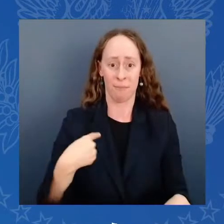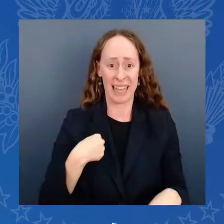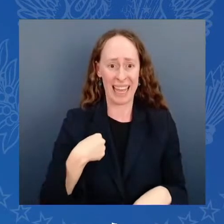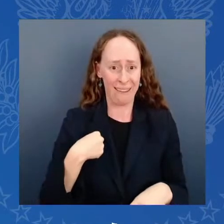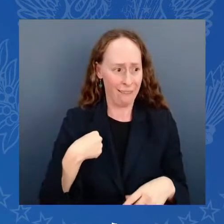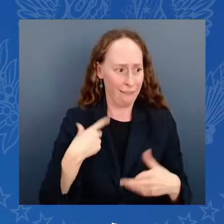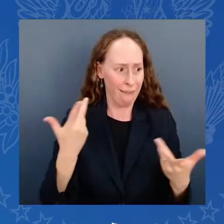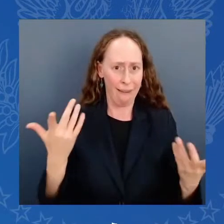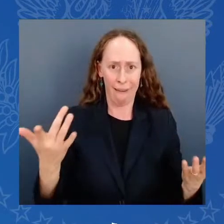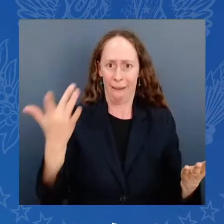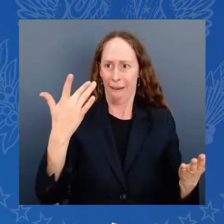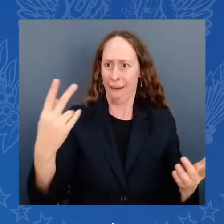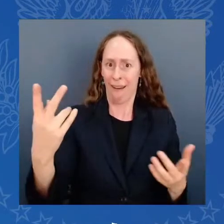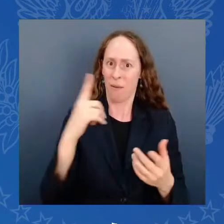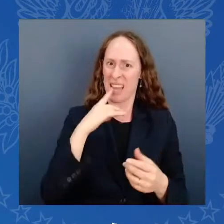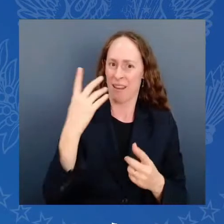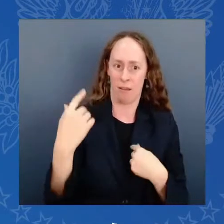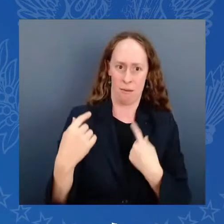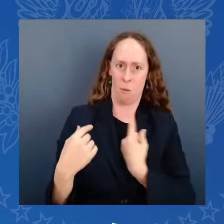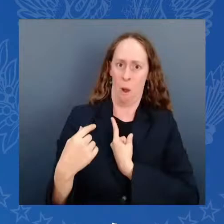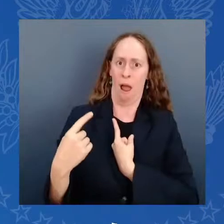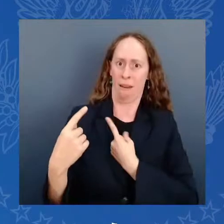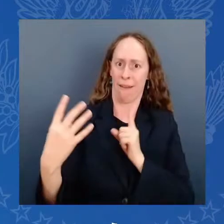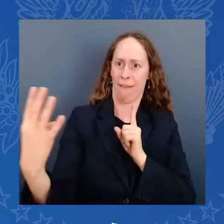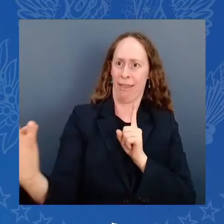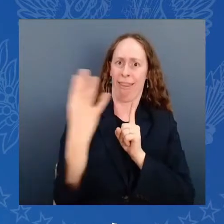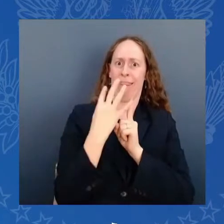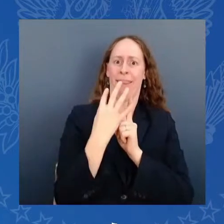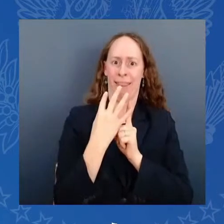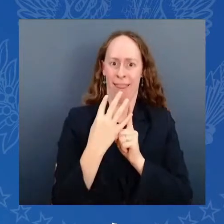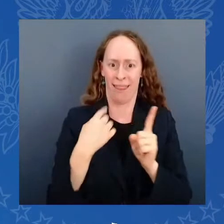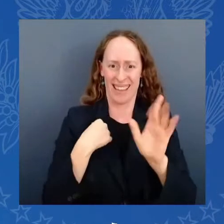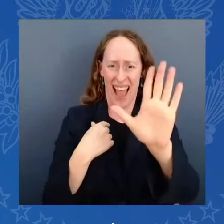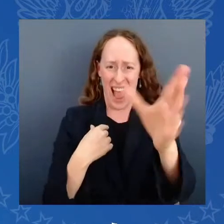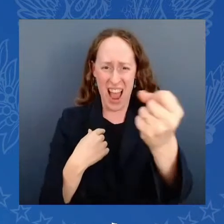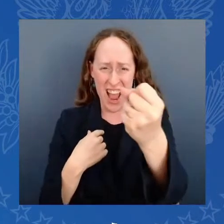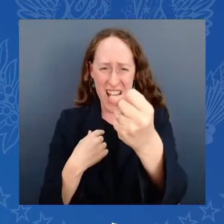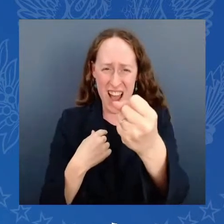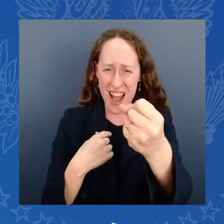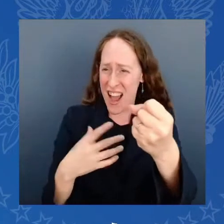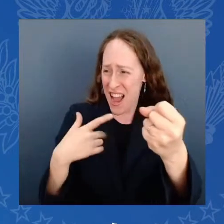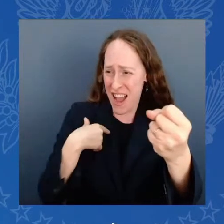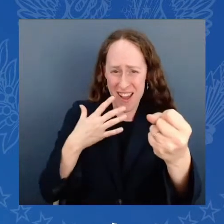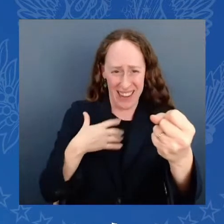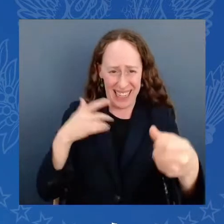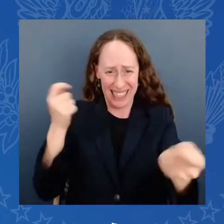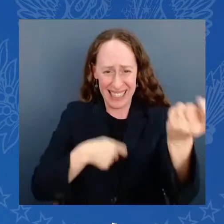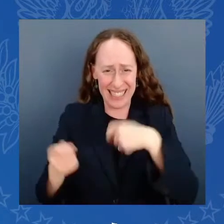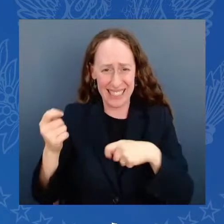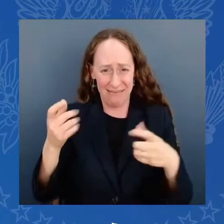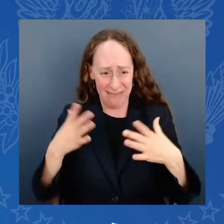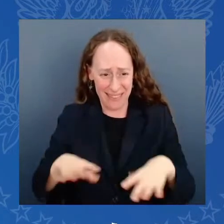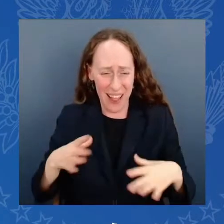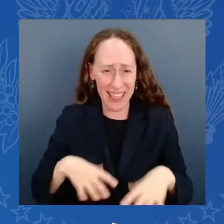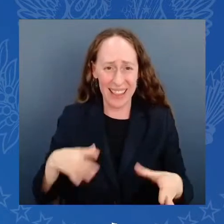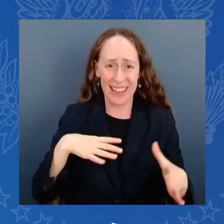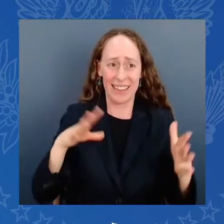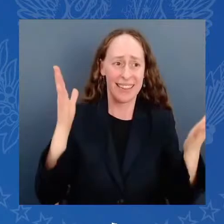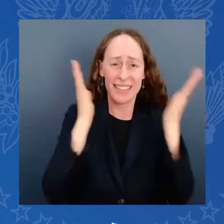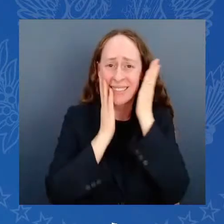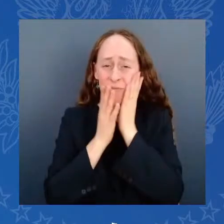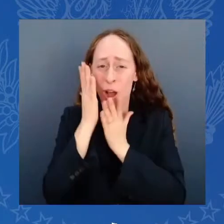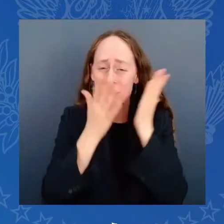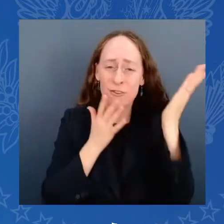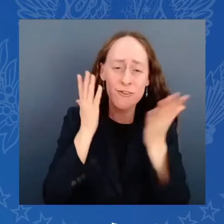And I walked in, and I ran to the bathroom, shake the shave grip, thinking I could put something on. There wasn't anything there. I walked back out with a towel. I'm standing against a